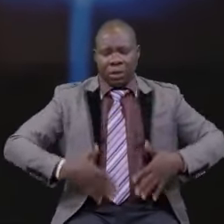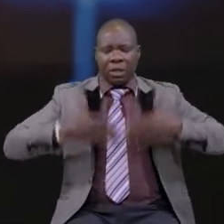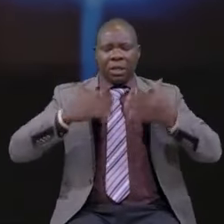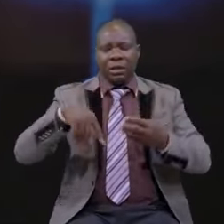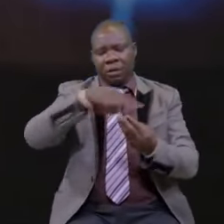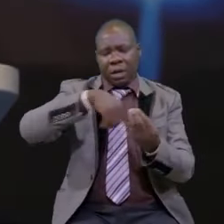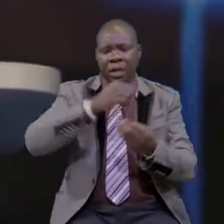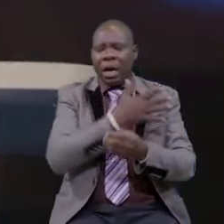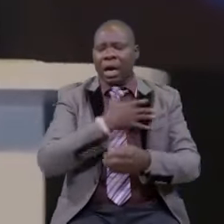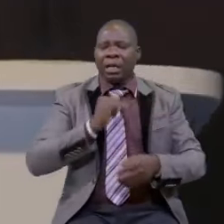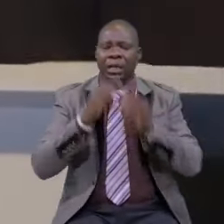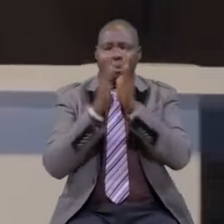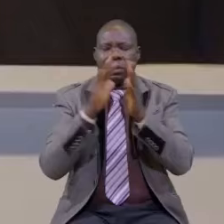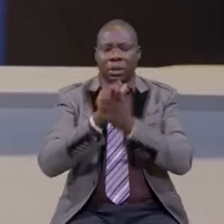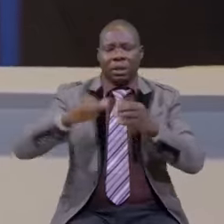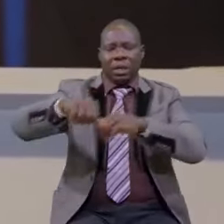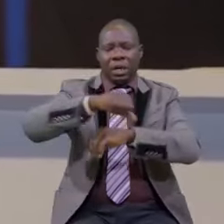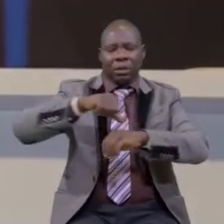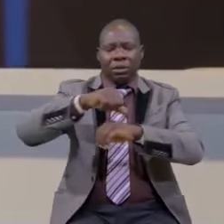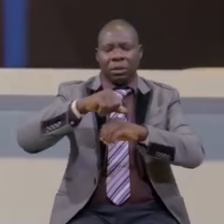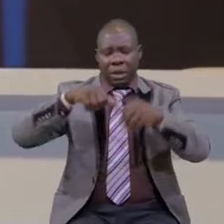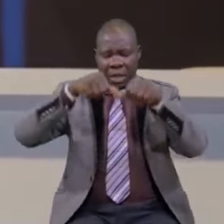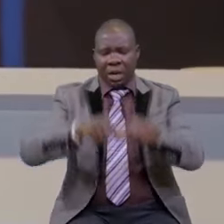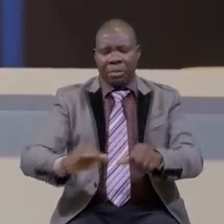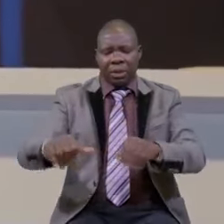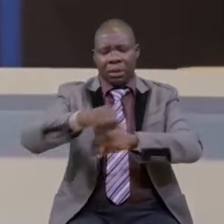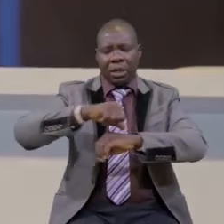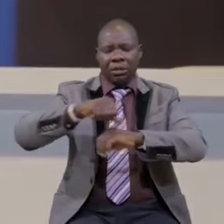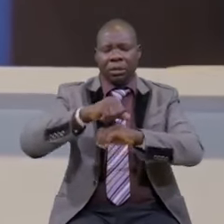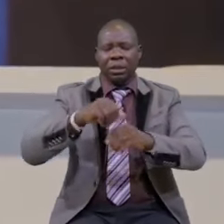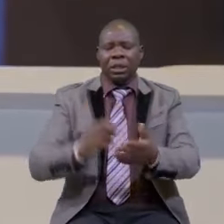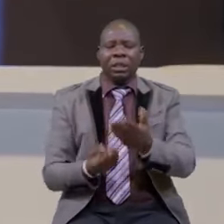pray anointing, abiding anointing,